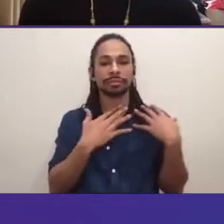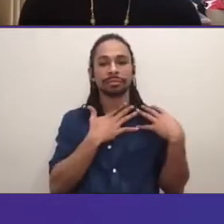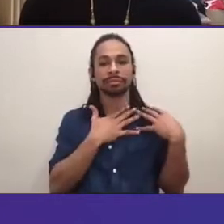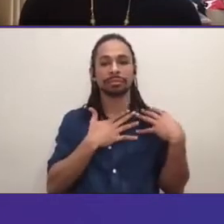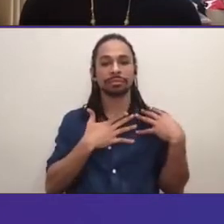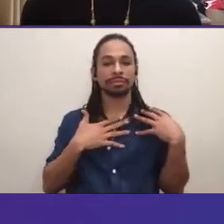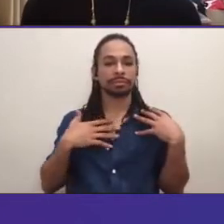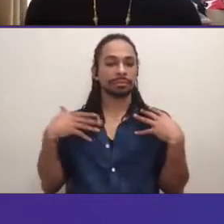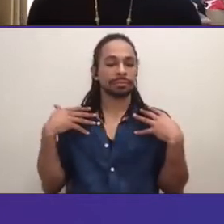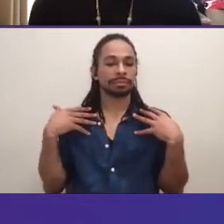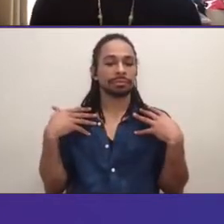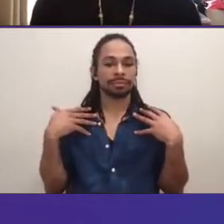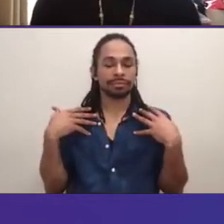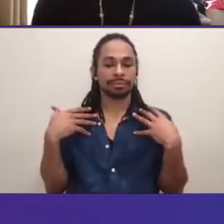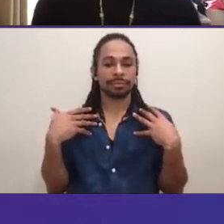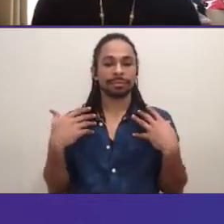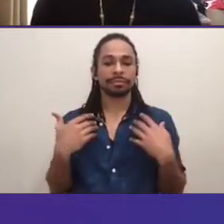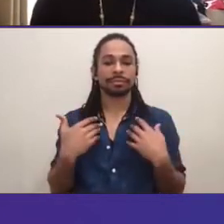top that